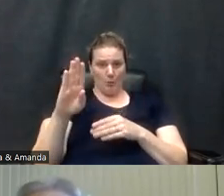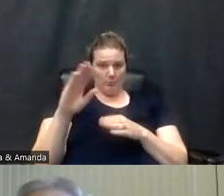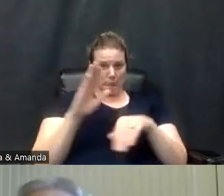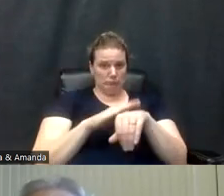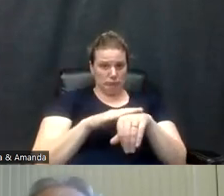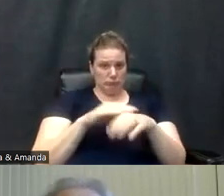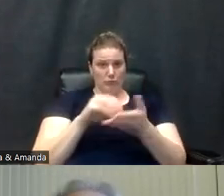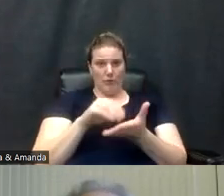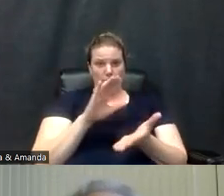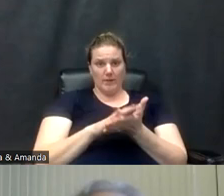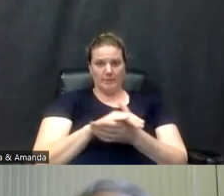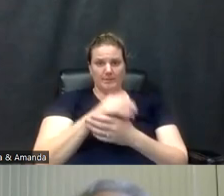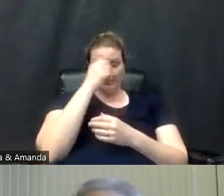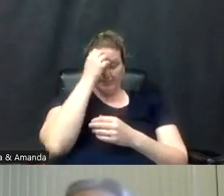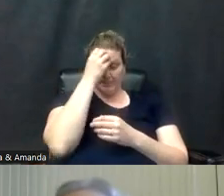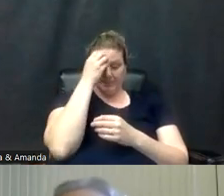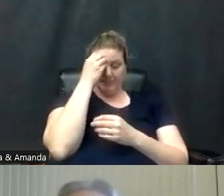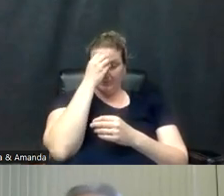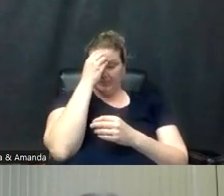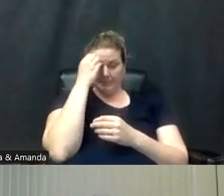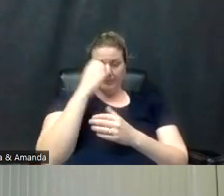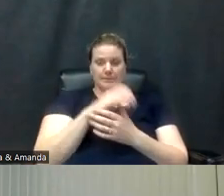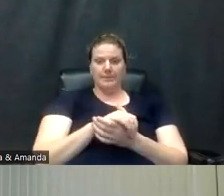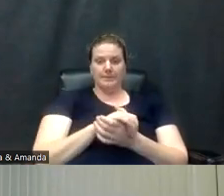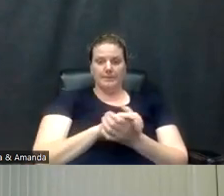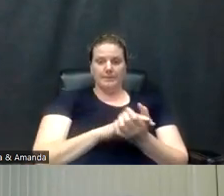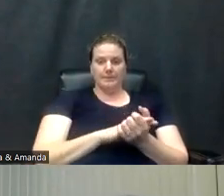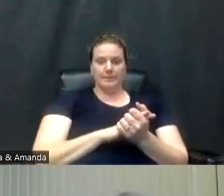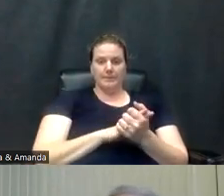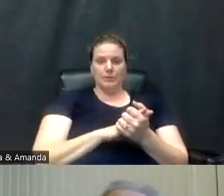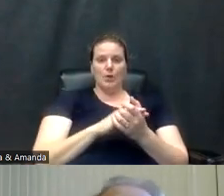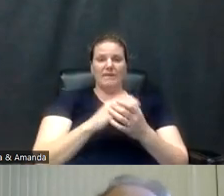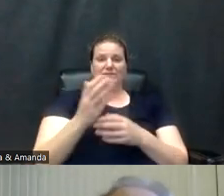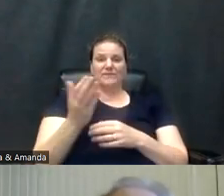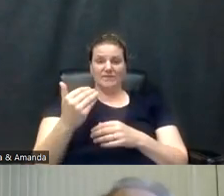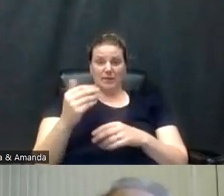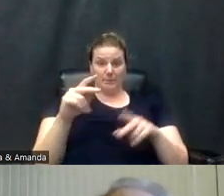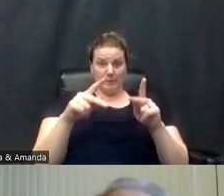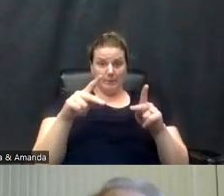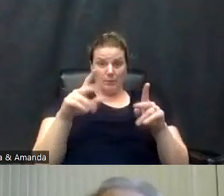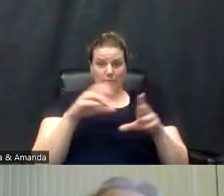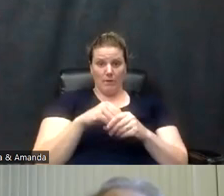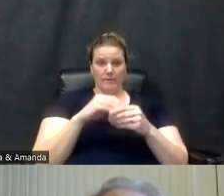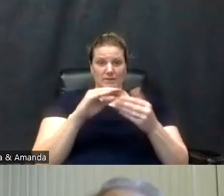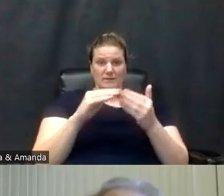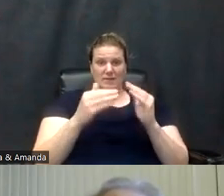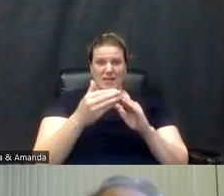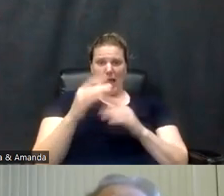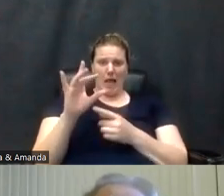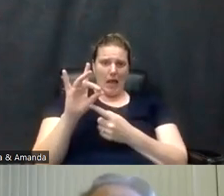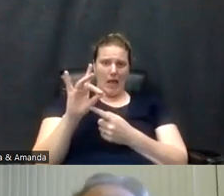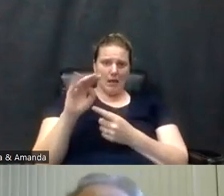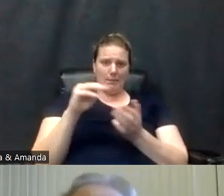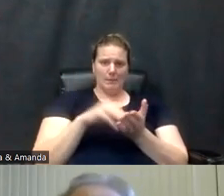record. It is only made up of 15 people in a city that's got 8 million people in it,